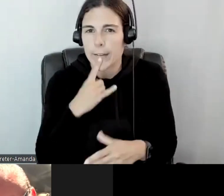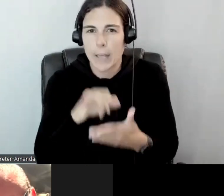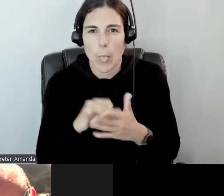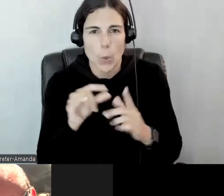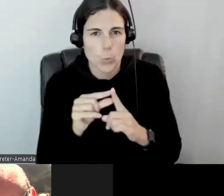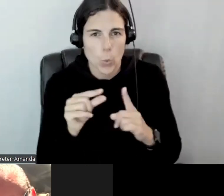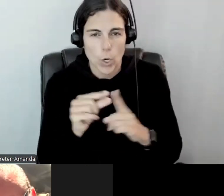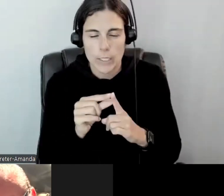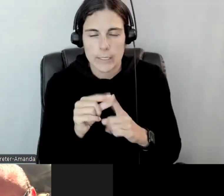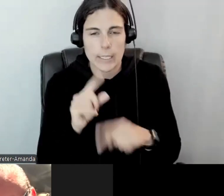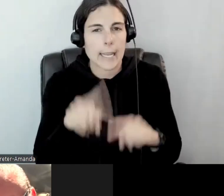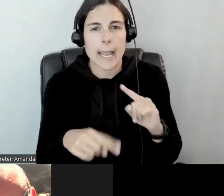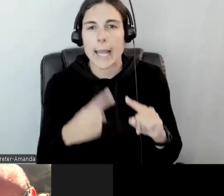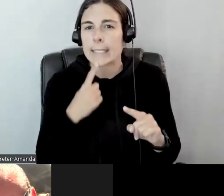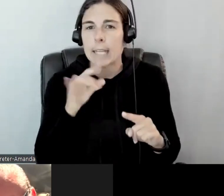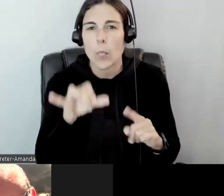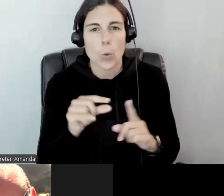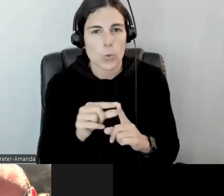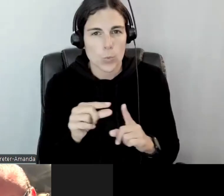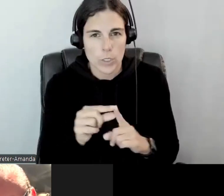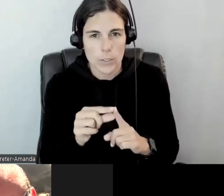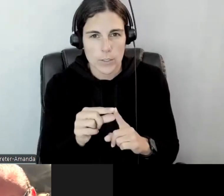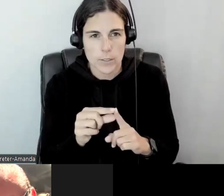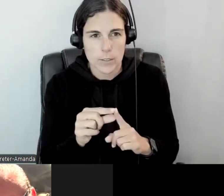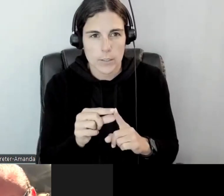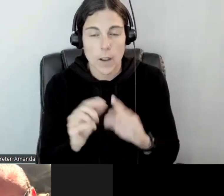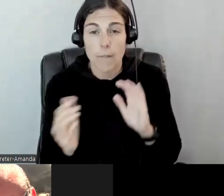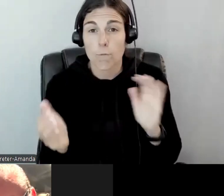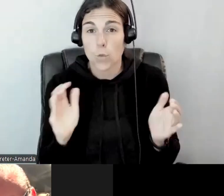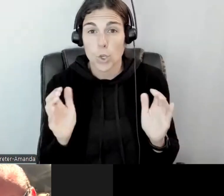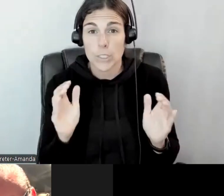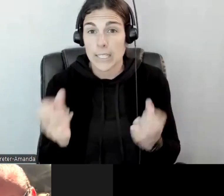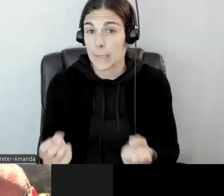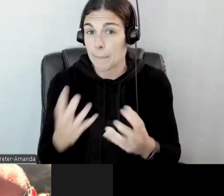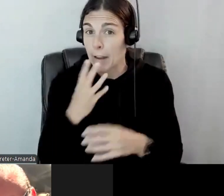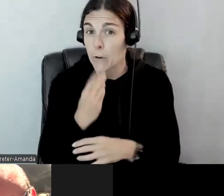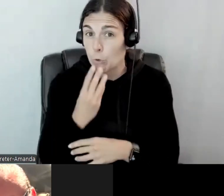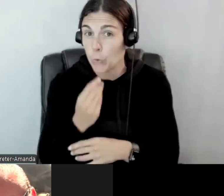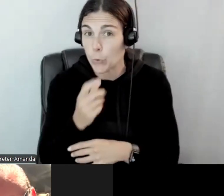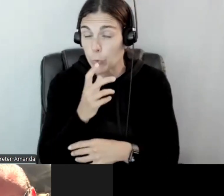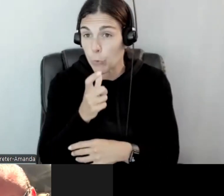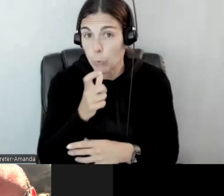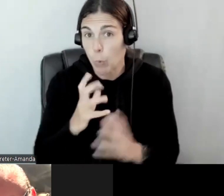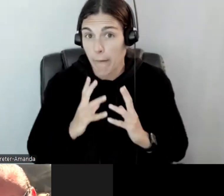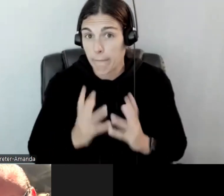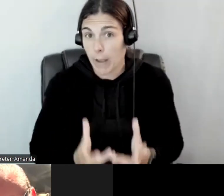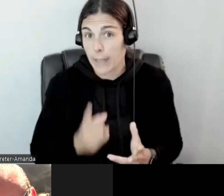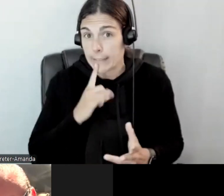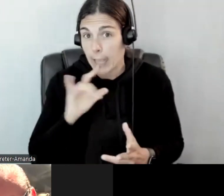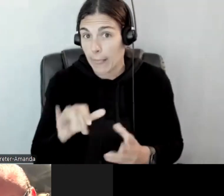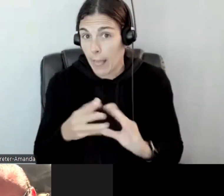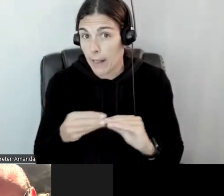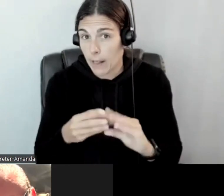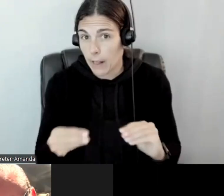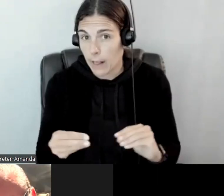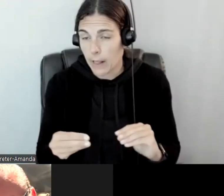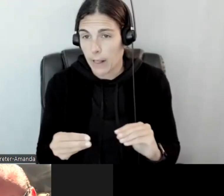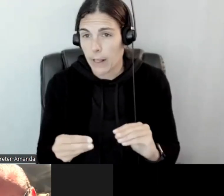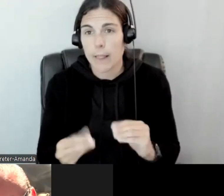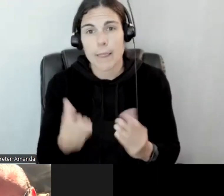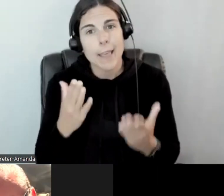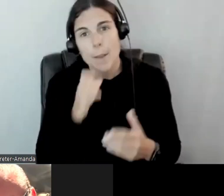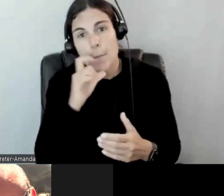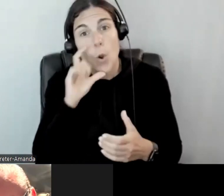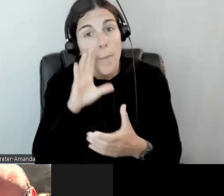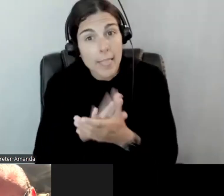can't bring themselves to say those words, versus many Jews who are fine saying those words even though they don't believe them, and I